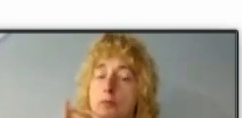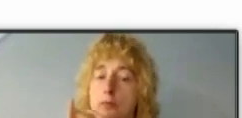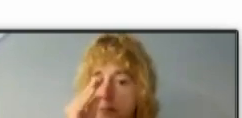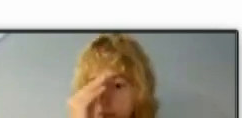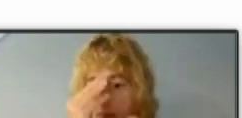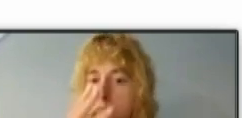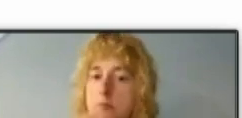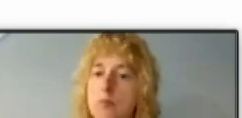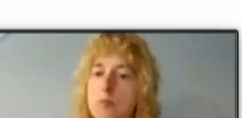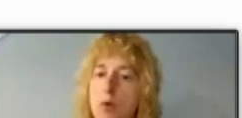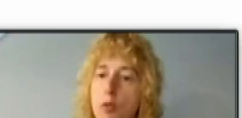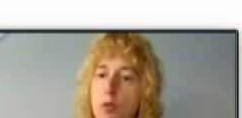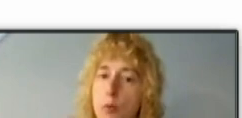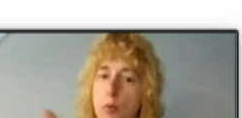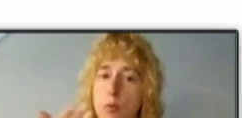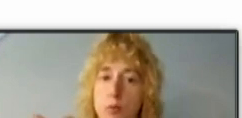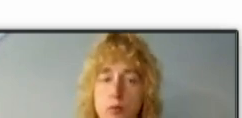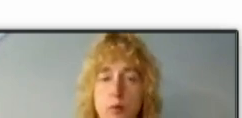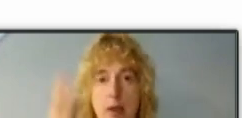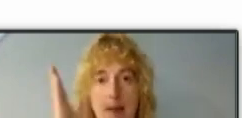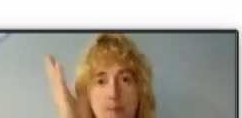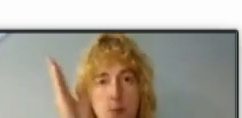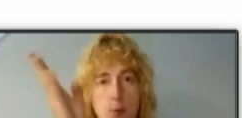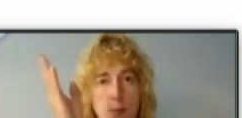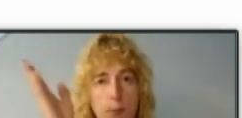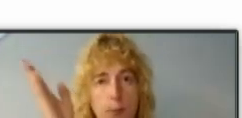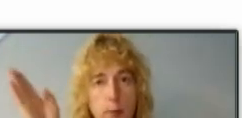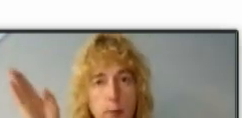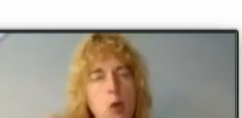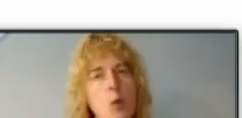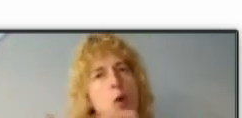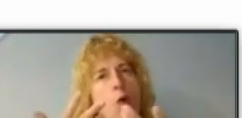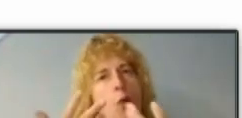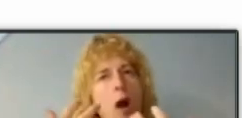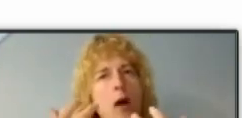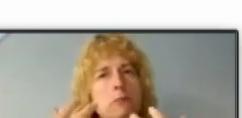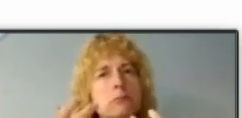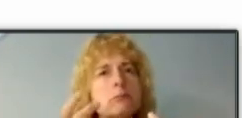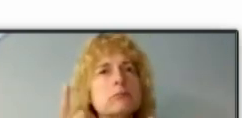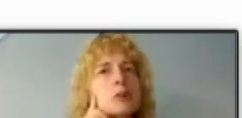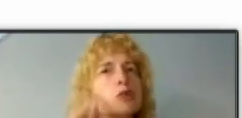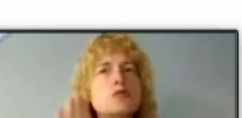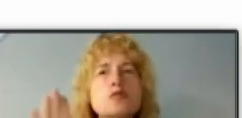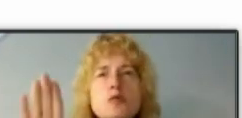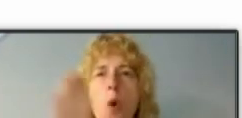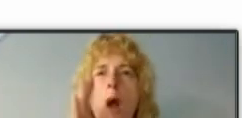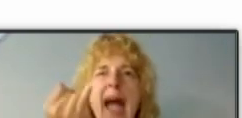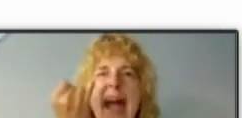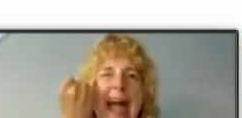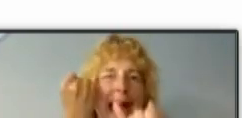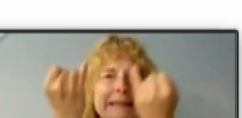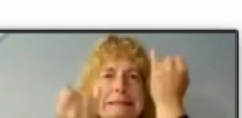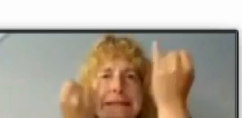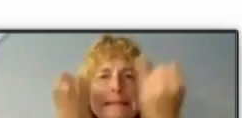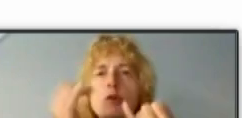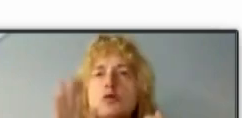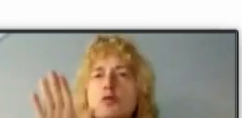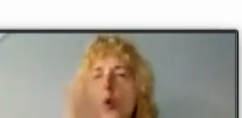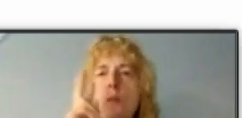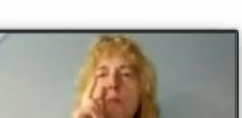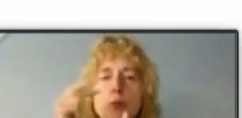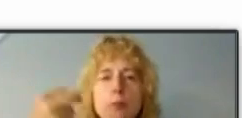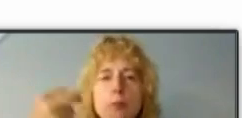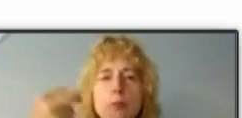of today's presentations, we really want to hear your ideas for research or perspectives on where you think we need to direct our